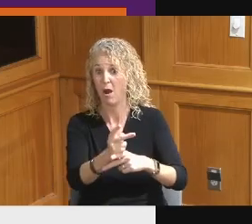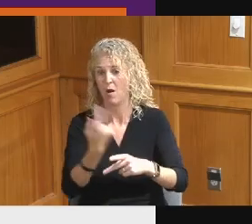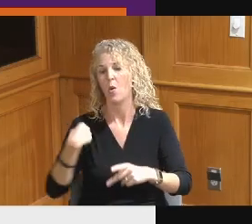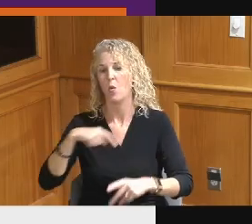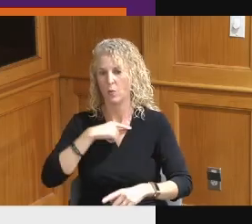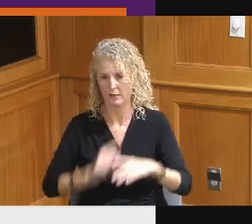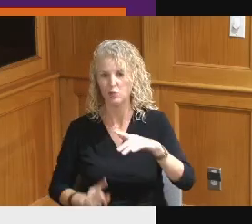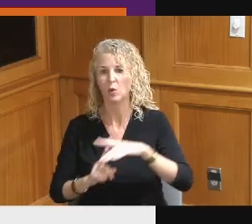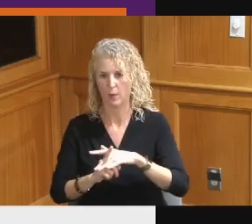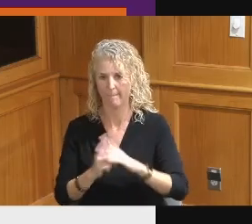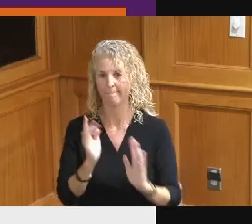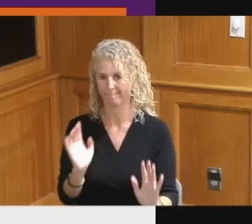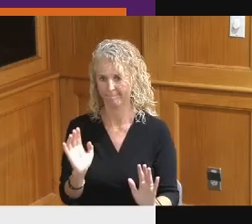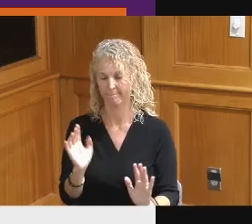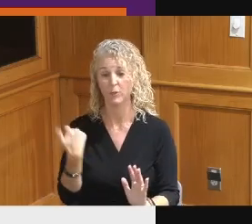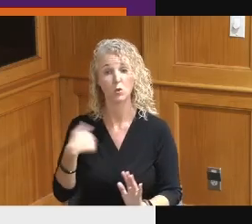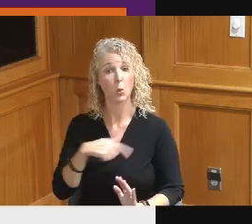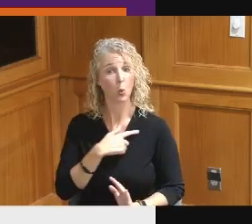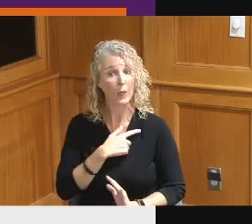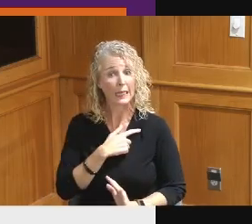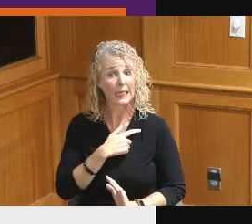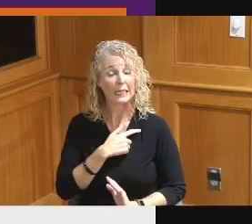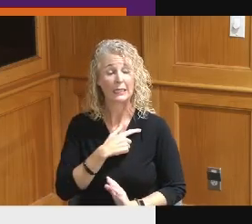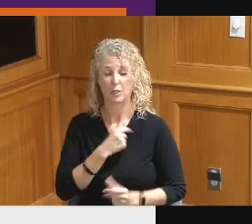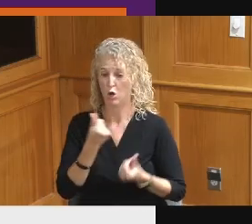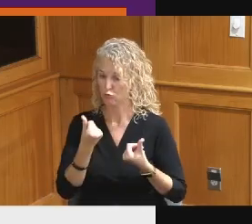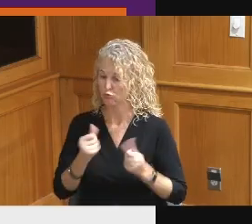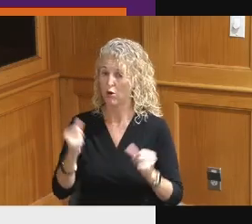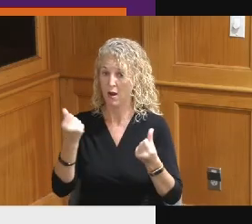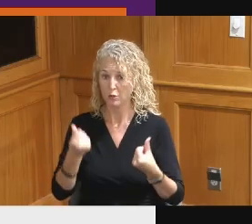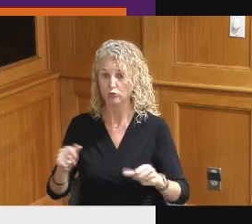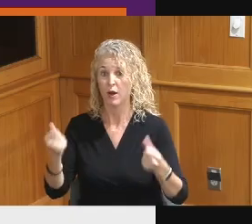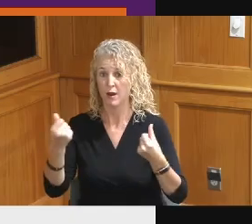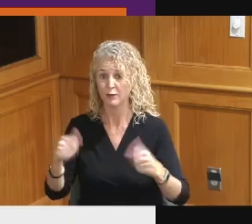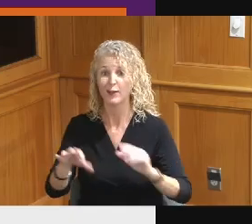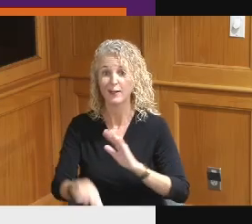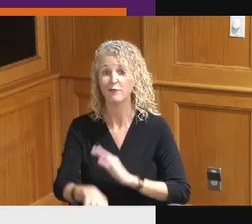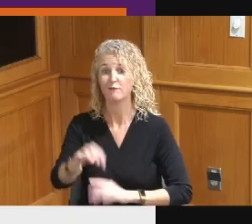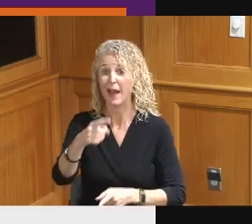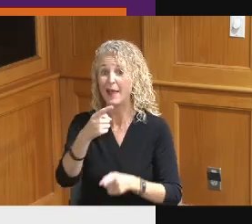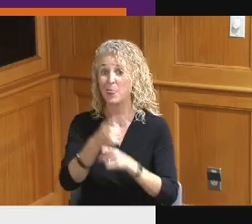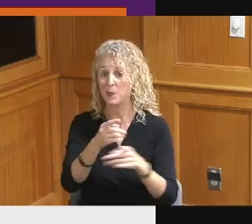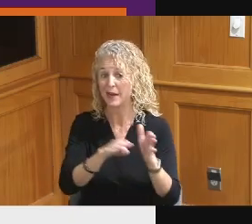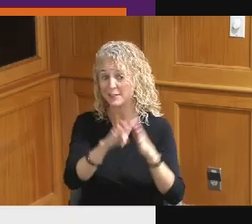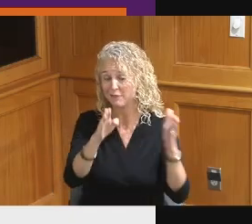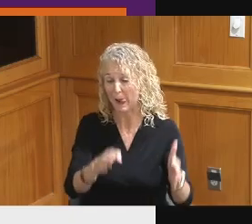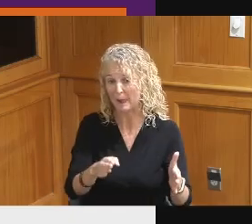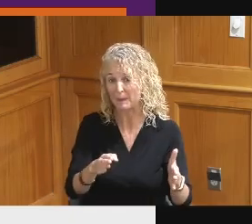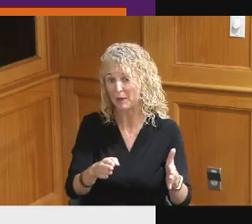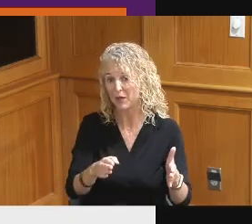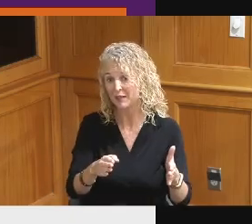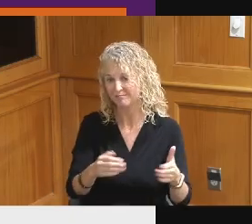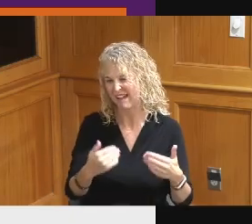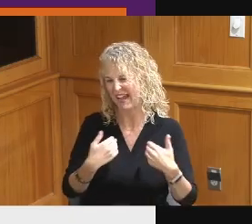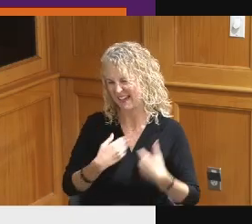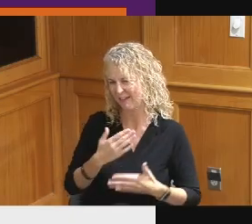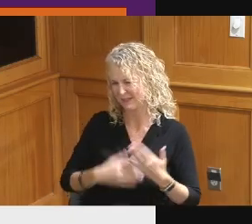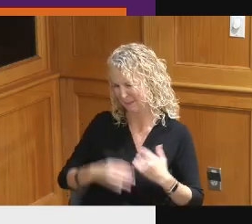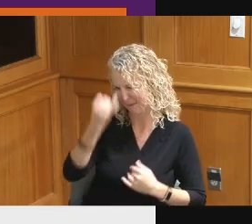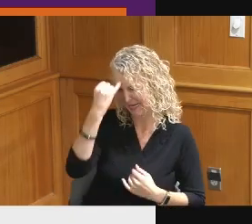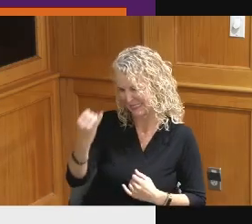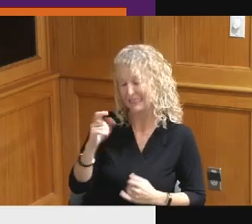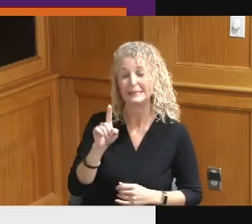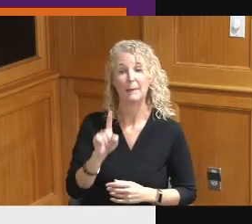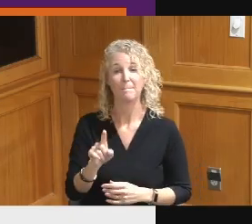financing sources. So we have been pushing as much as possible to find that developer, and we have some interesting ideas to sort of share.